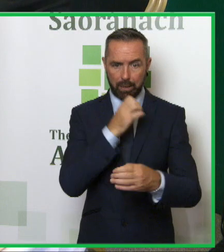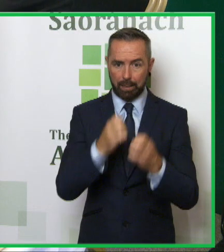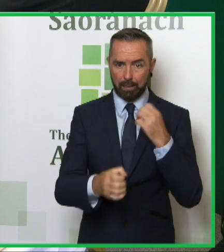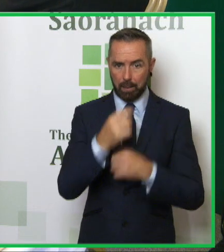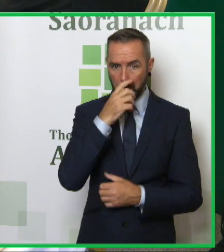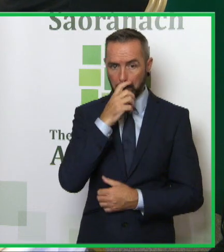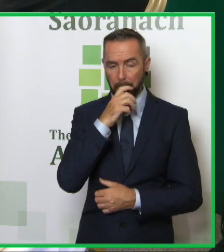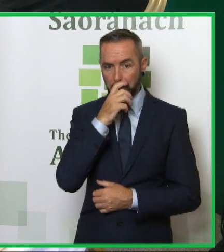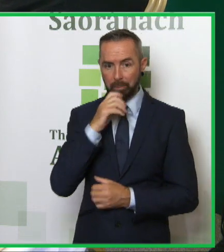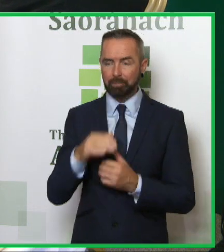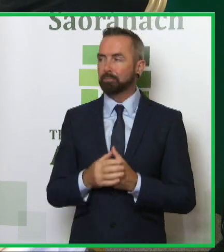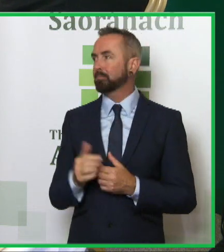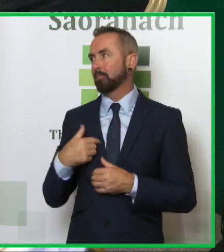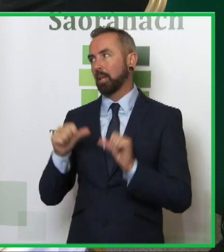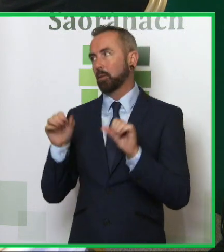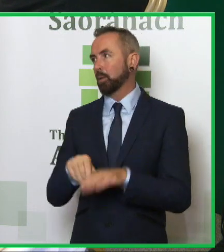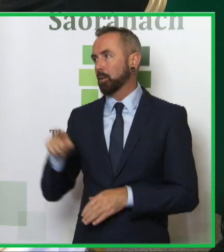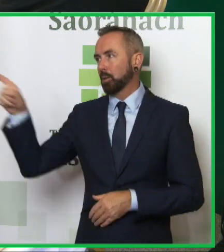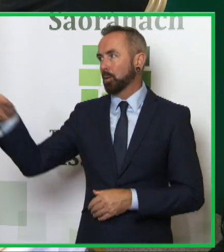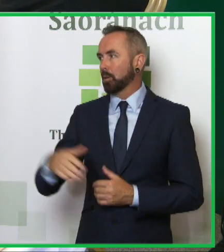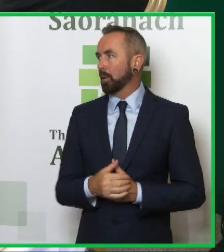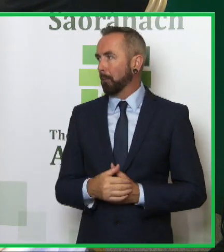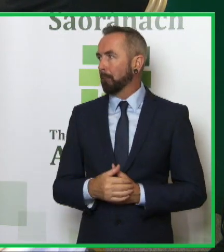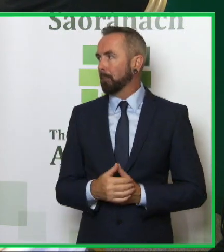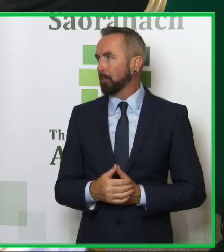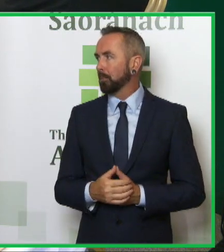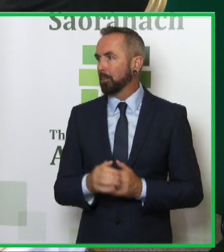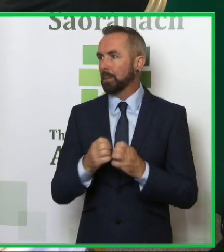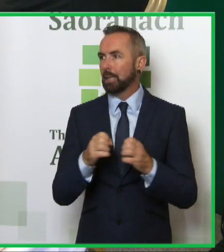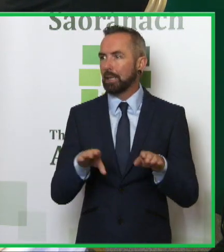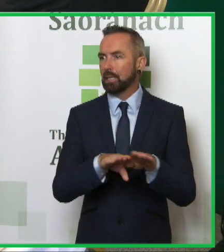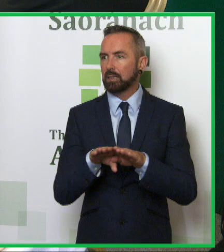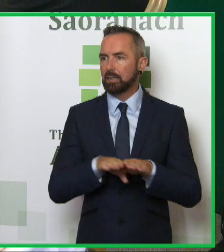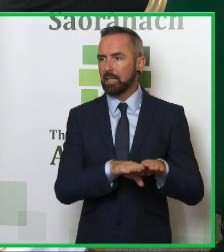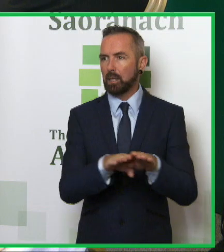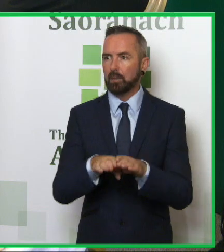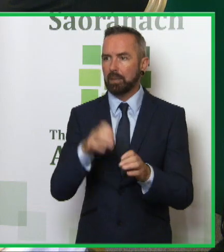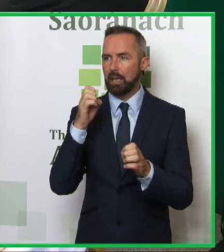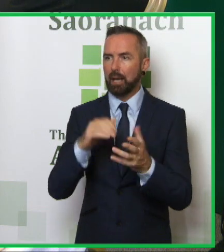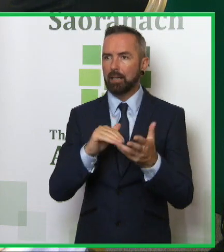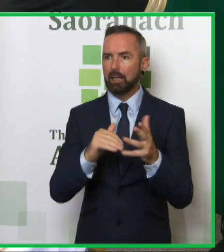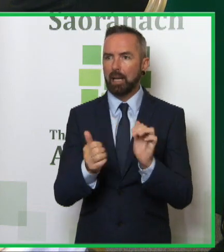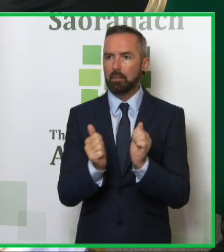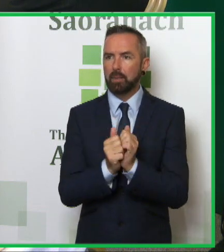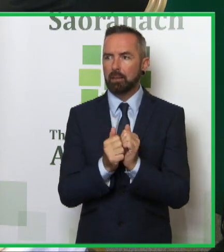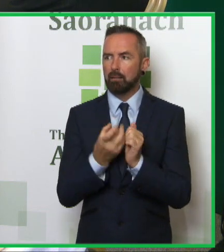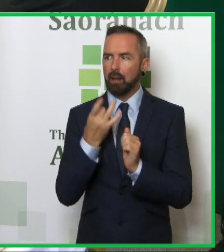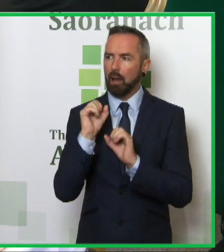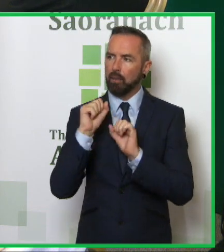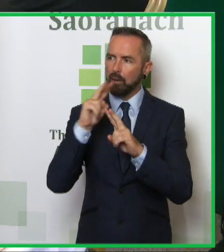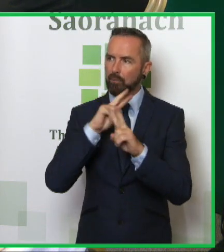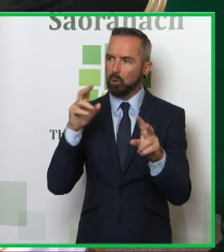Ciara. I agree with you. I mean, there was various numbers. Each table at the end of the last meeting was asked their view about how